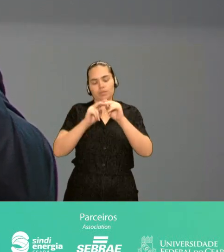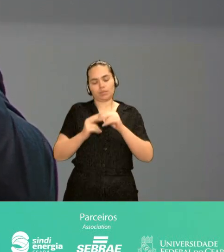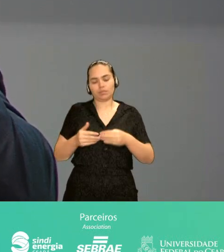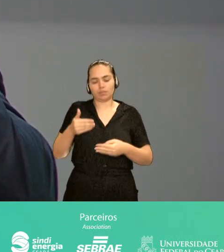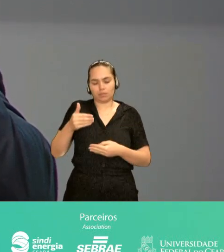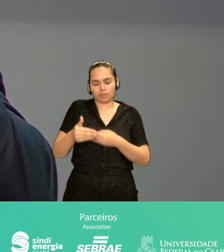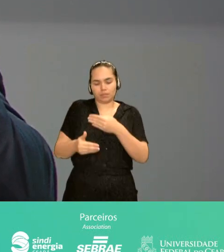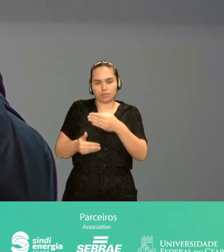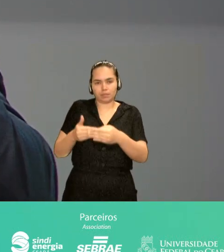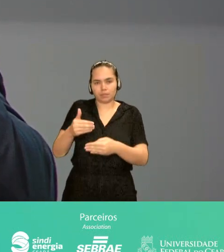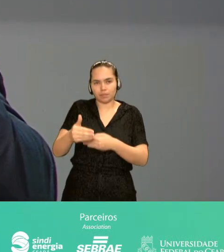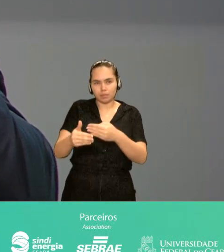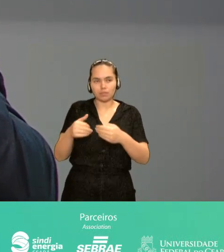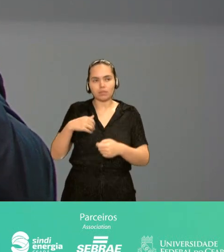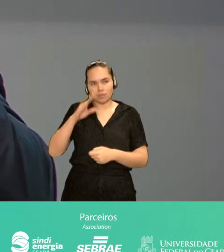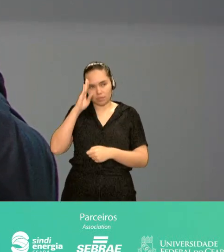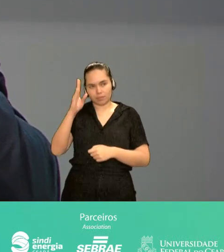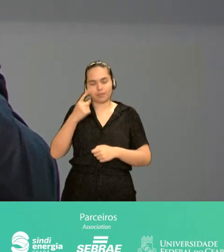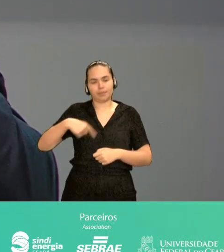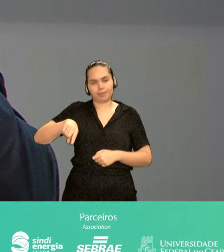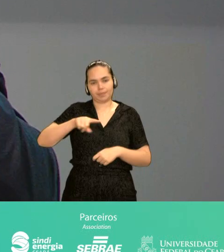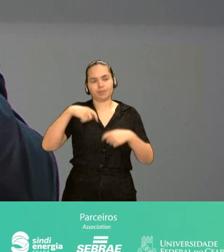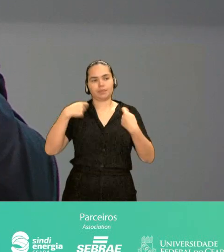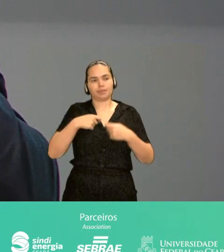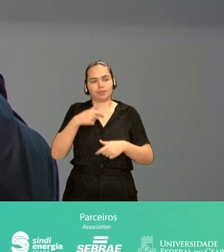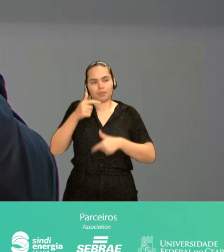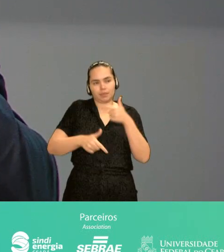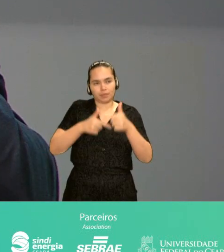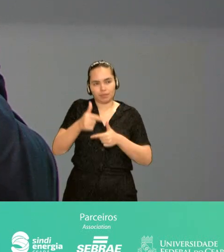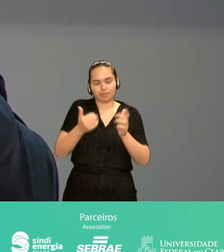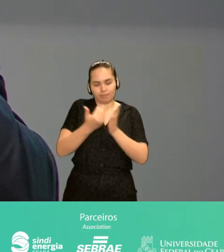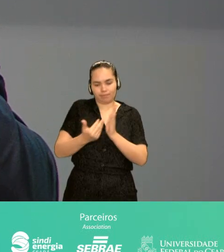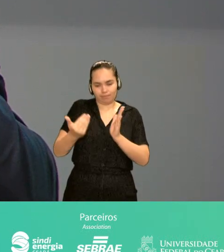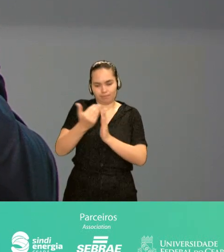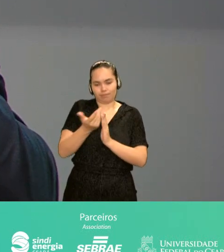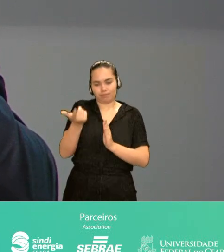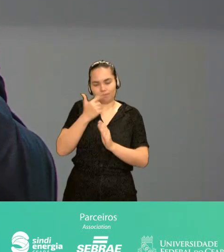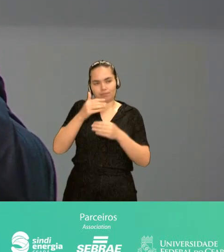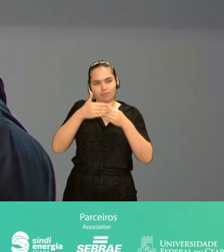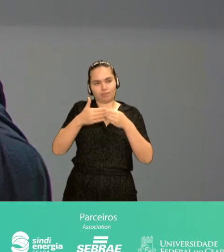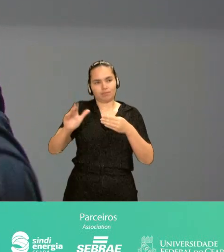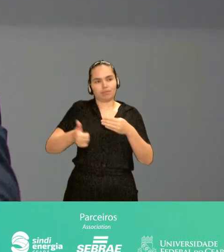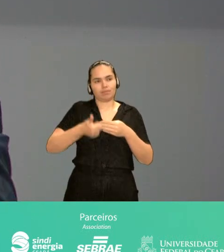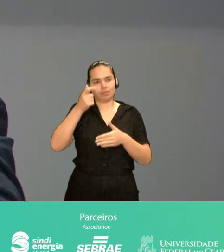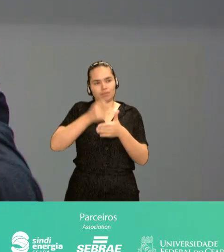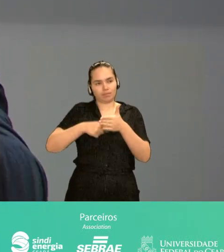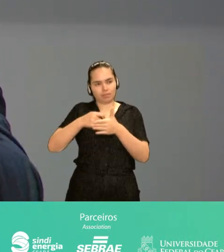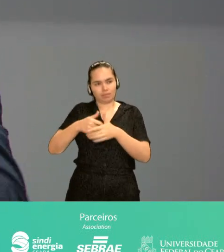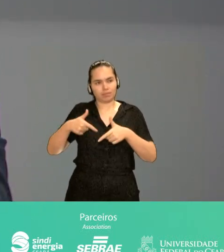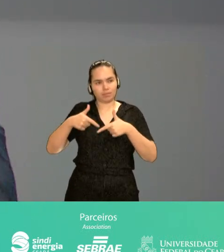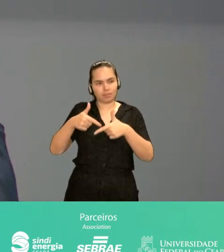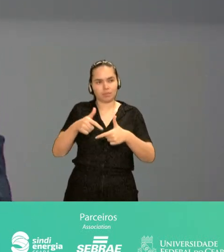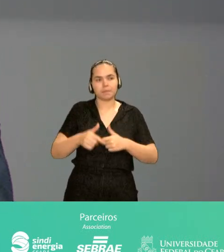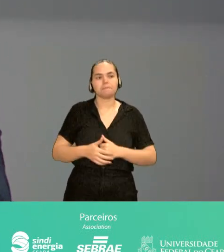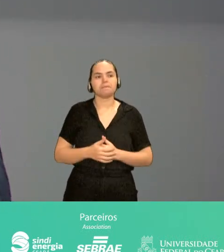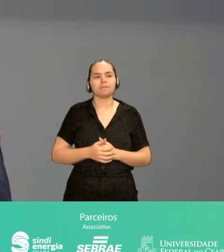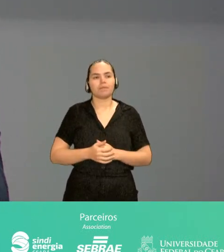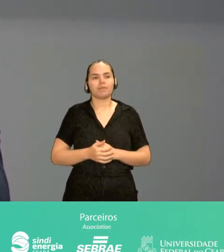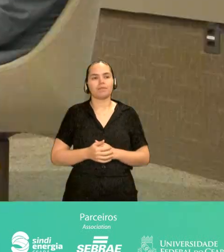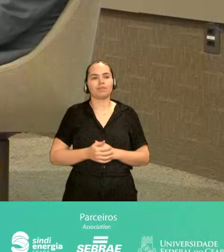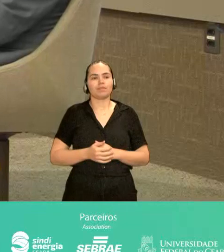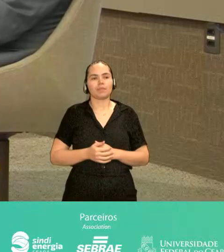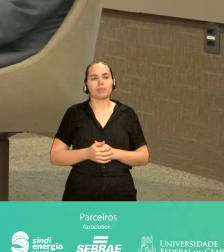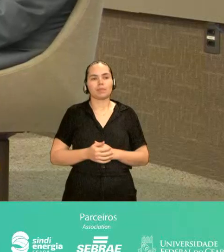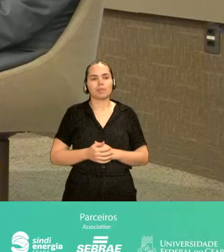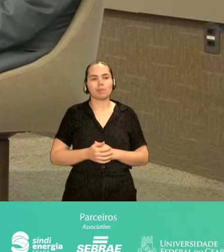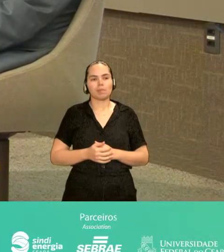are trying to persuade them to use ours. I think I can complement. So Hytron is one of the companies that signed the